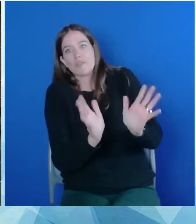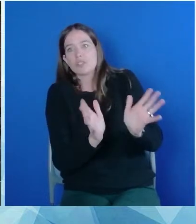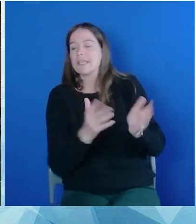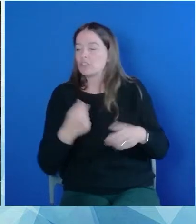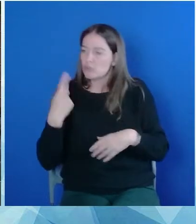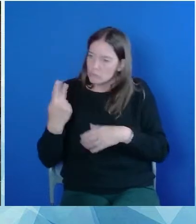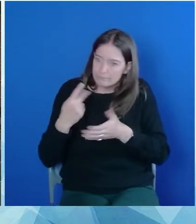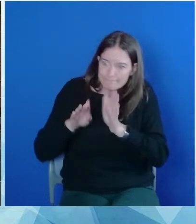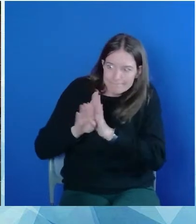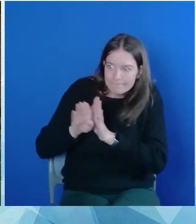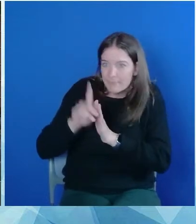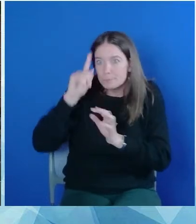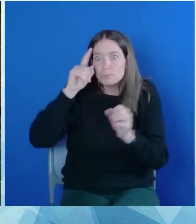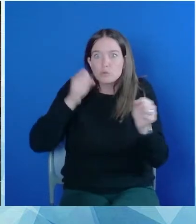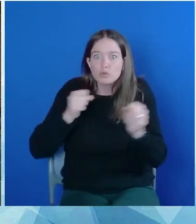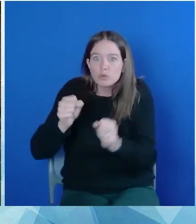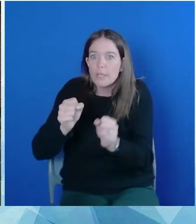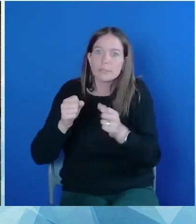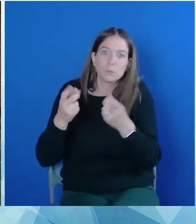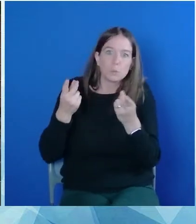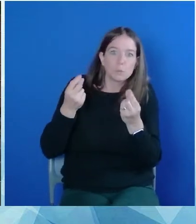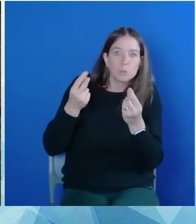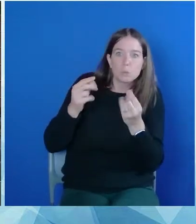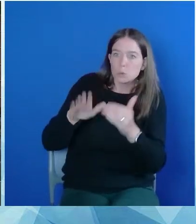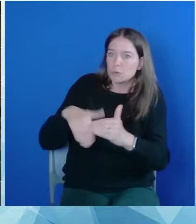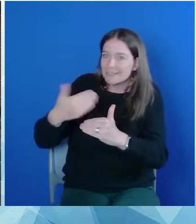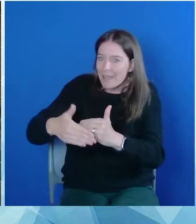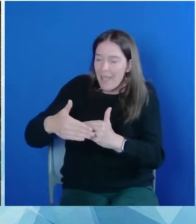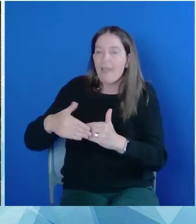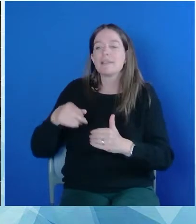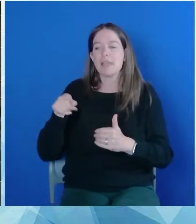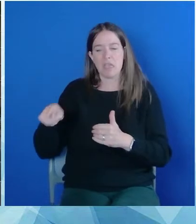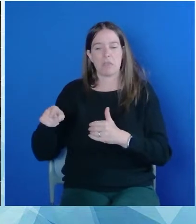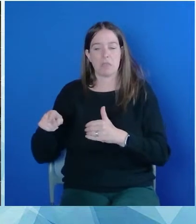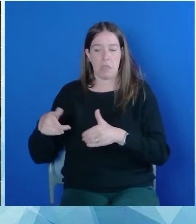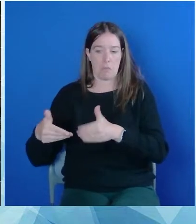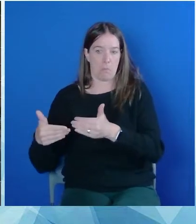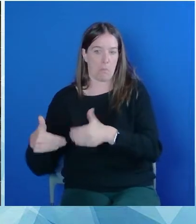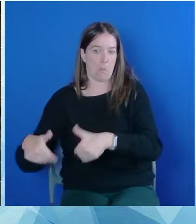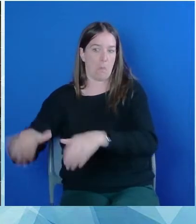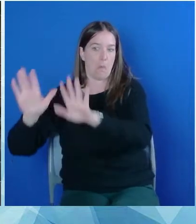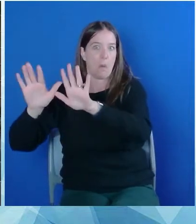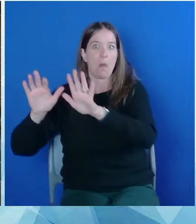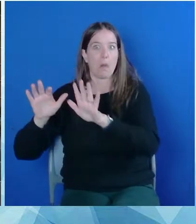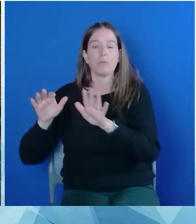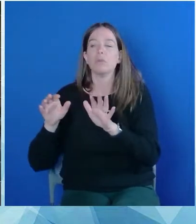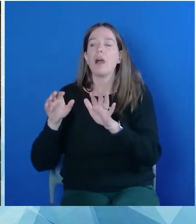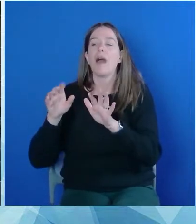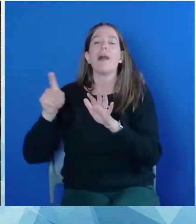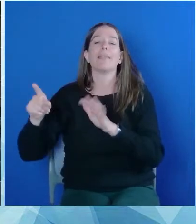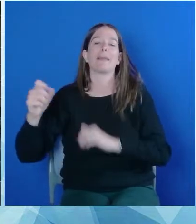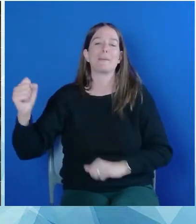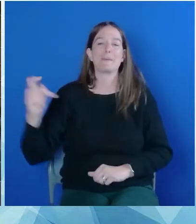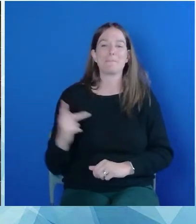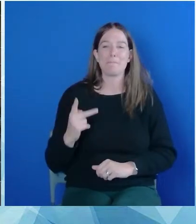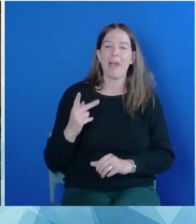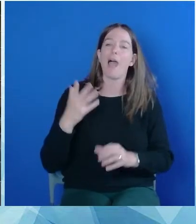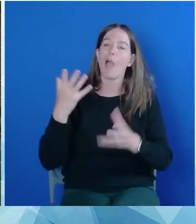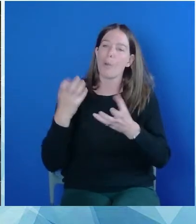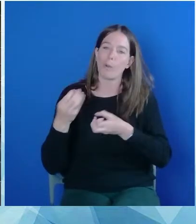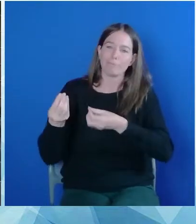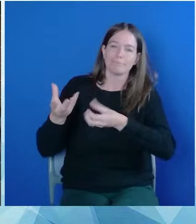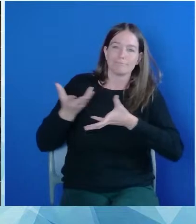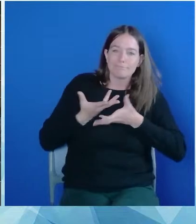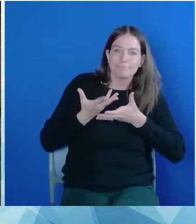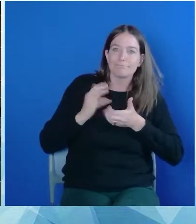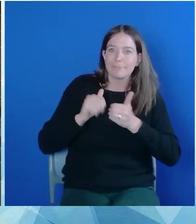some strategies and some next steps, and then they engaged in those next steps, and they came back and said, reporting on how that went, if it